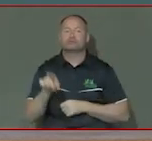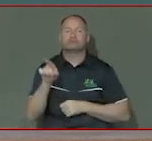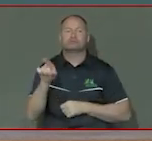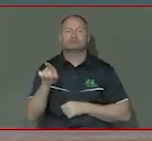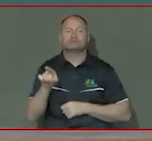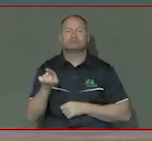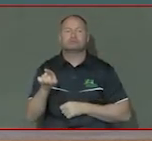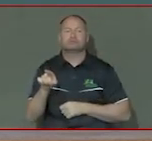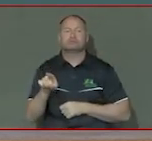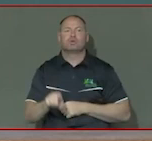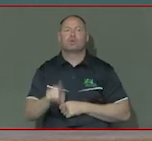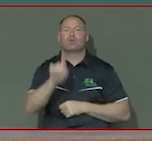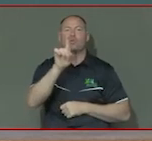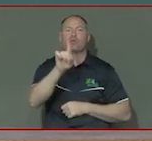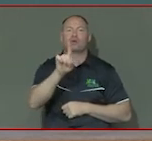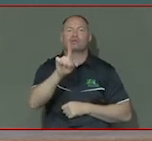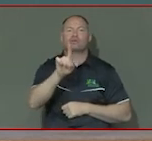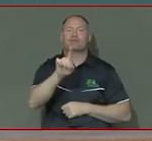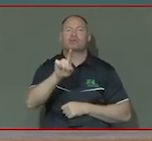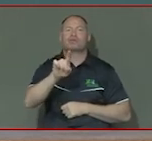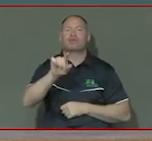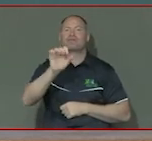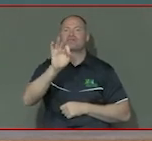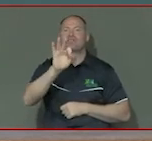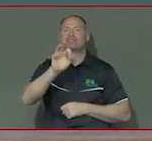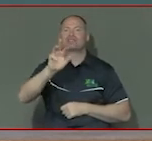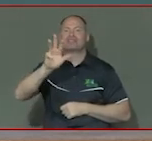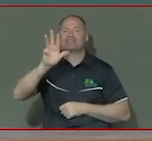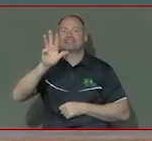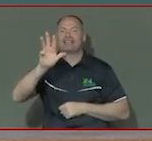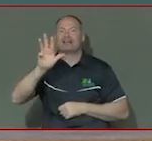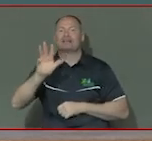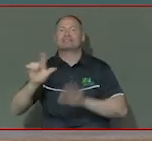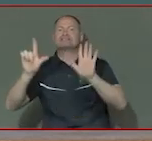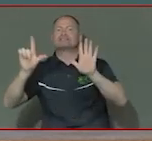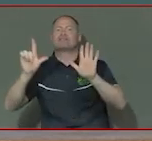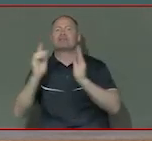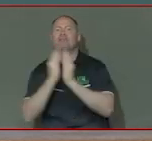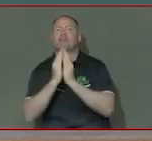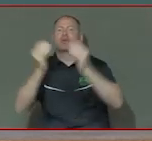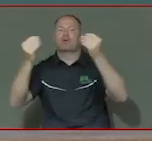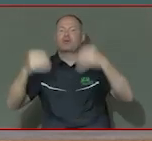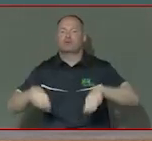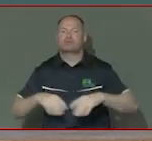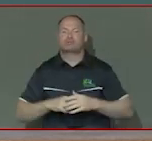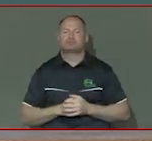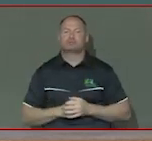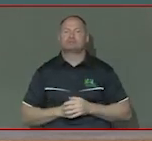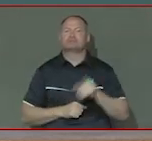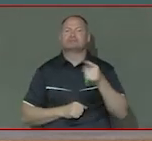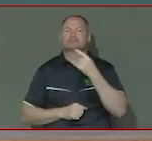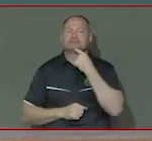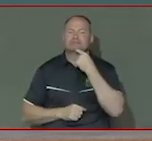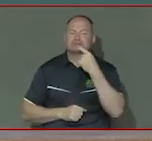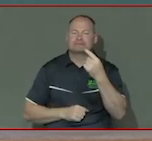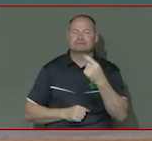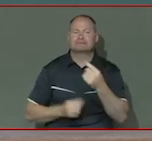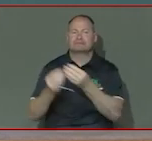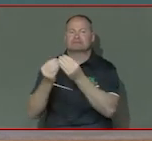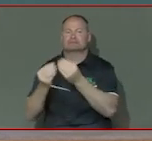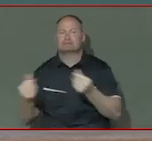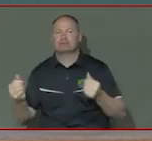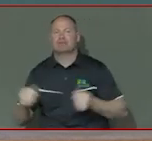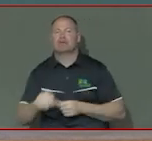139 out of 150 for the paper. She lost 7 marks because she did that. She would say solvency ratio